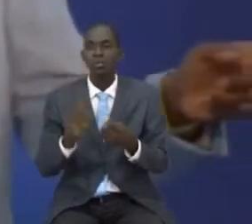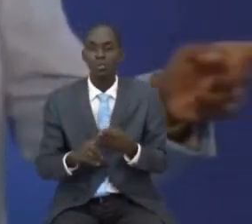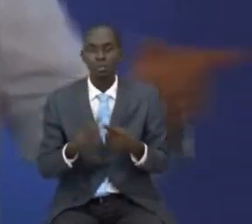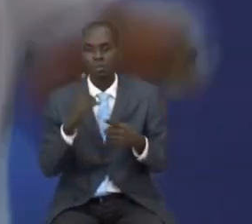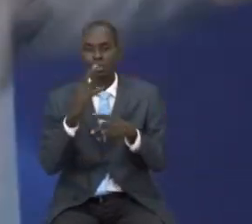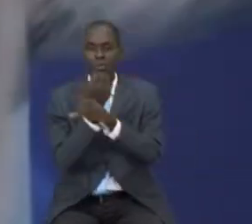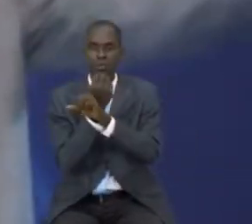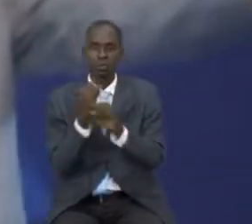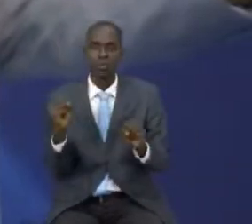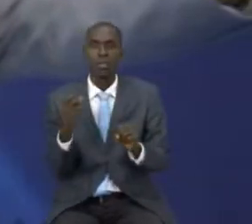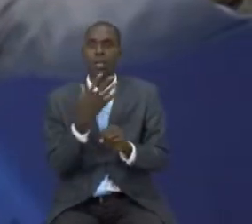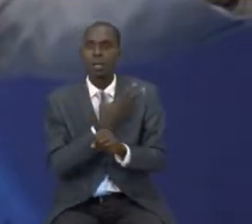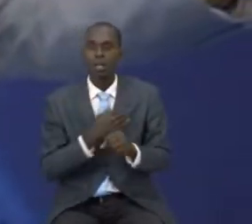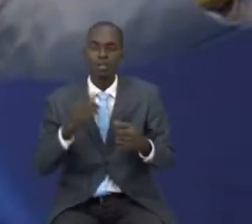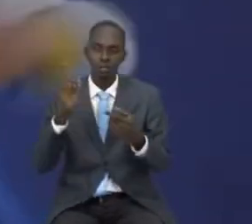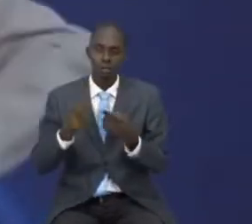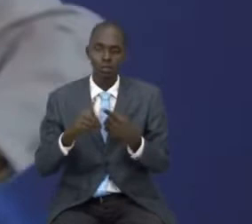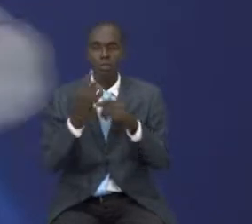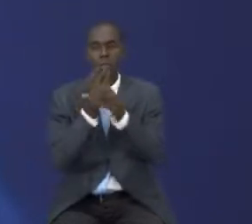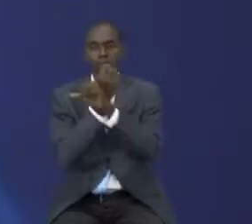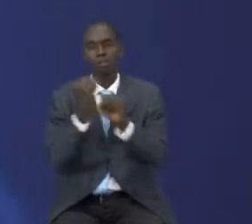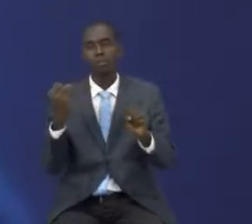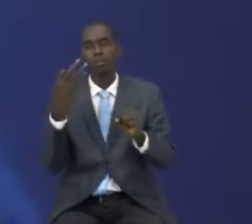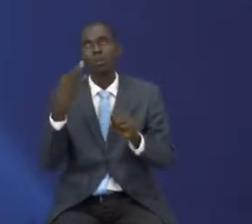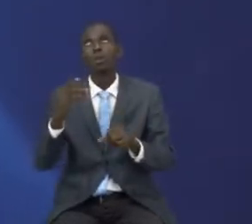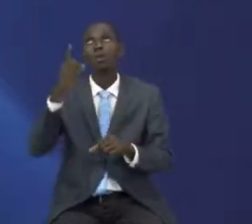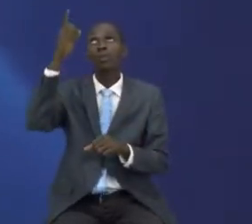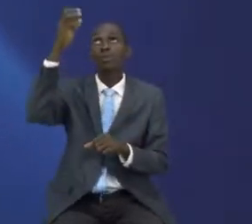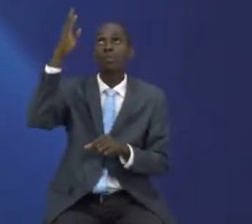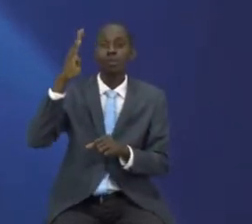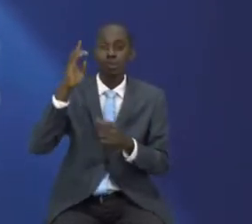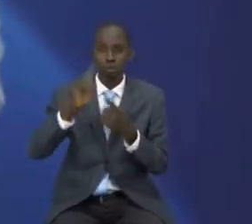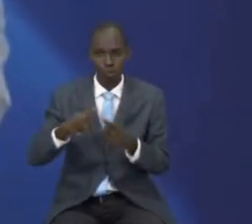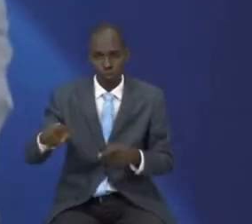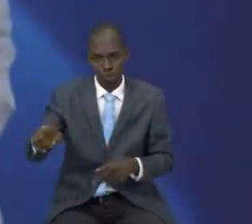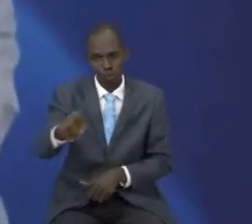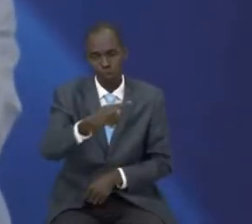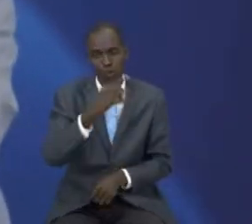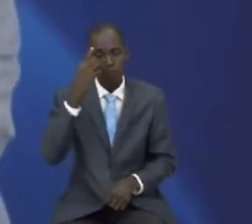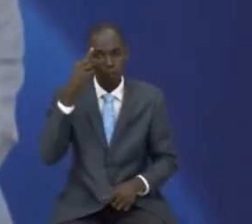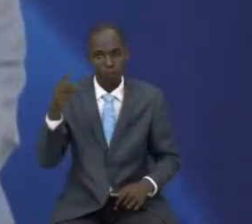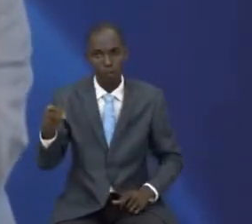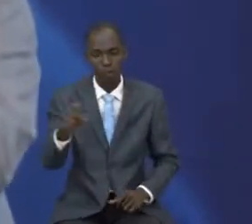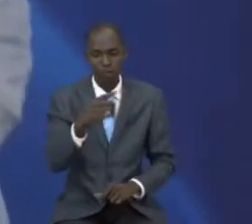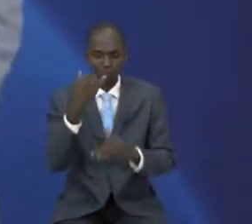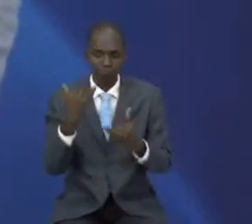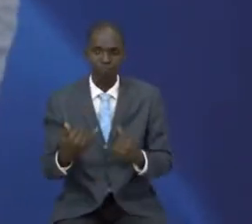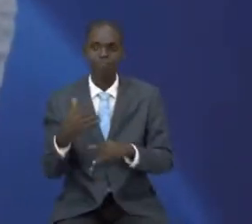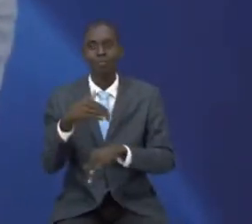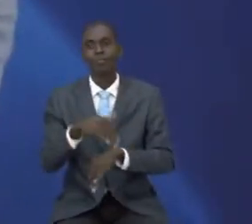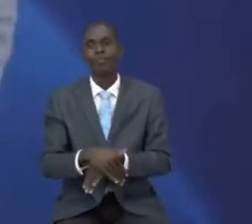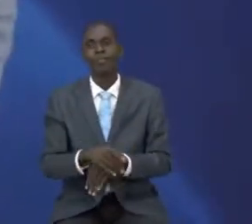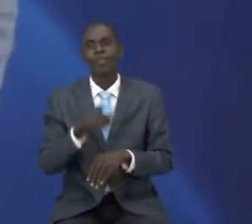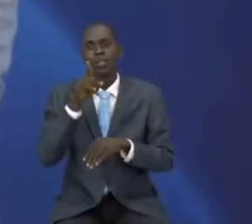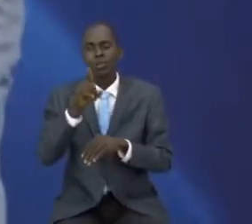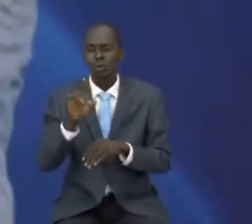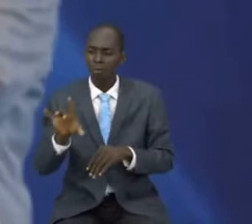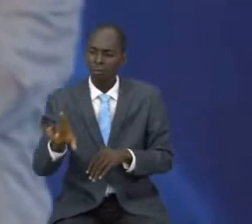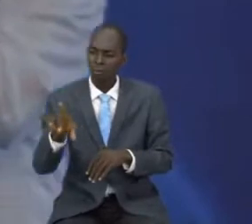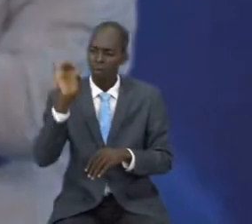redemption, and to the salvation of God to you, for you. Tonight, you